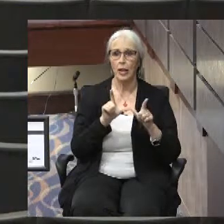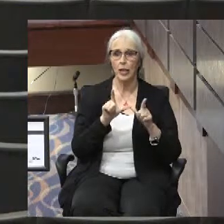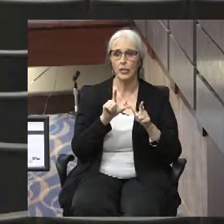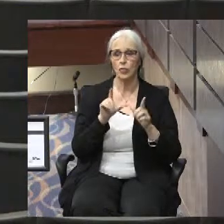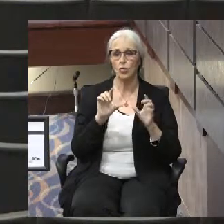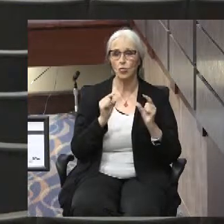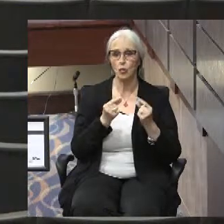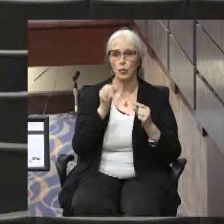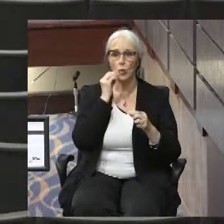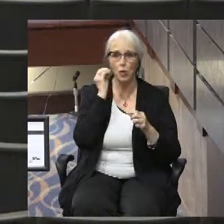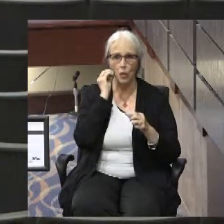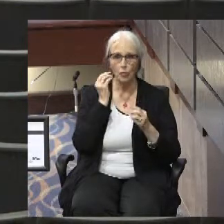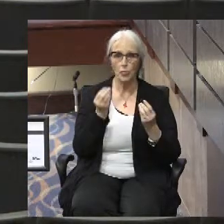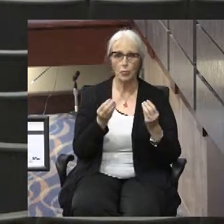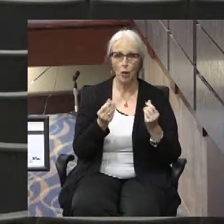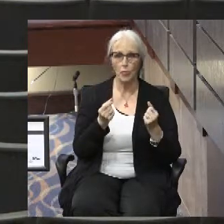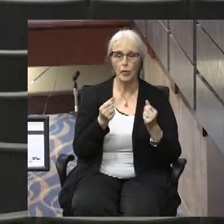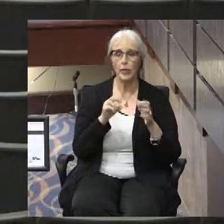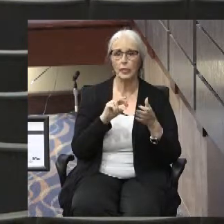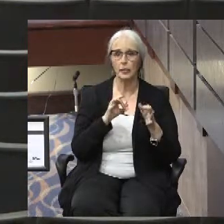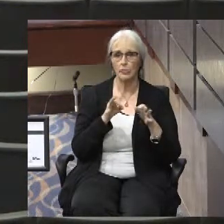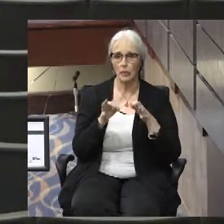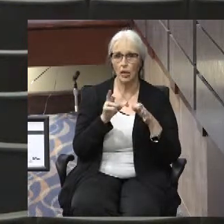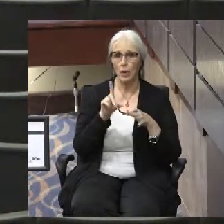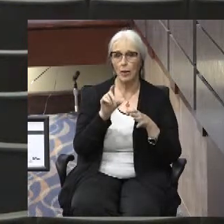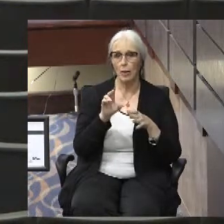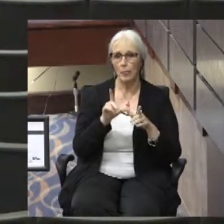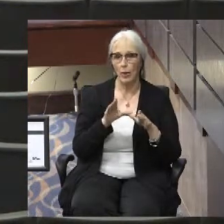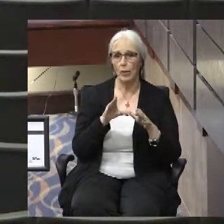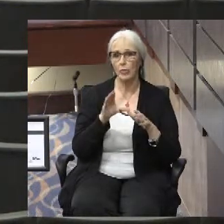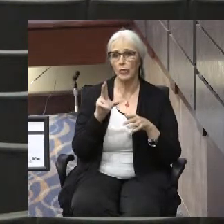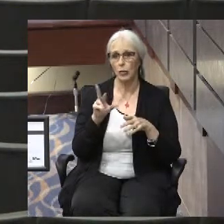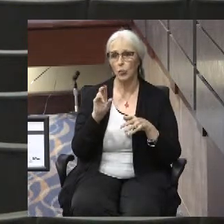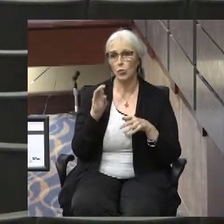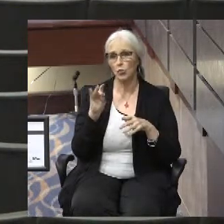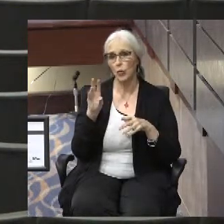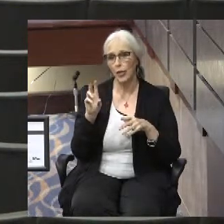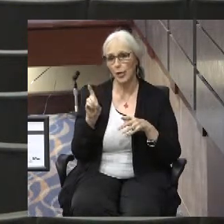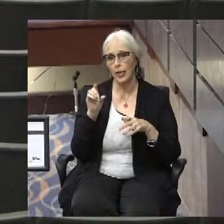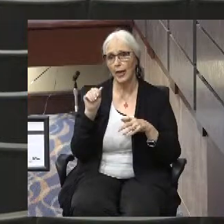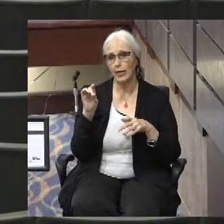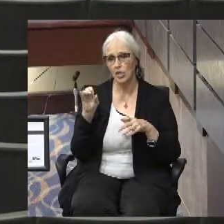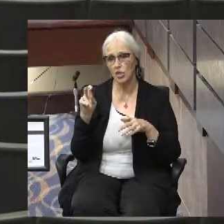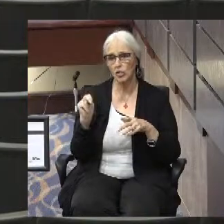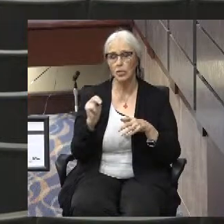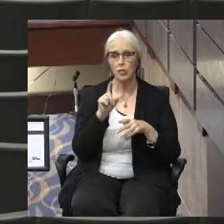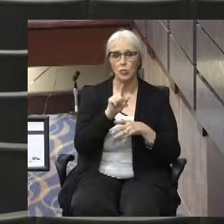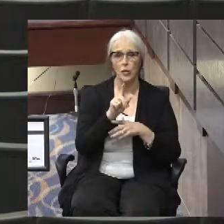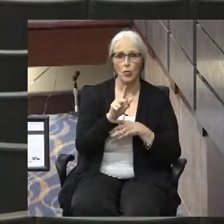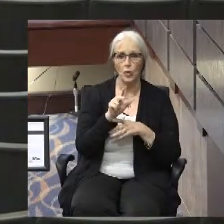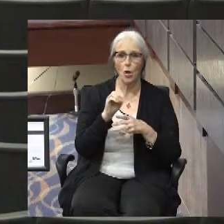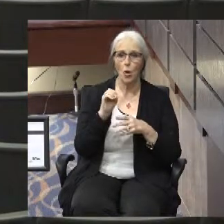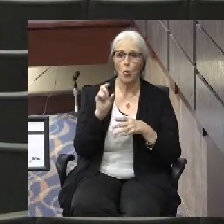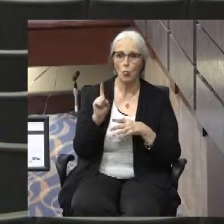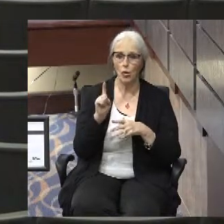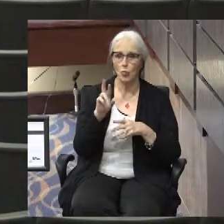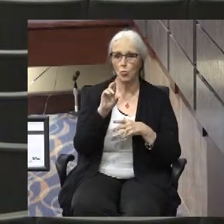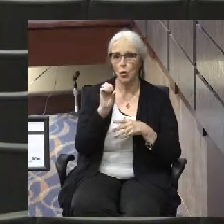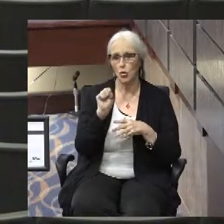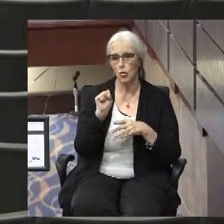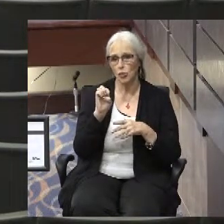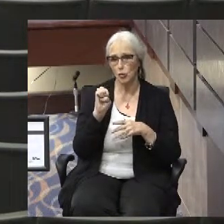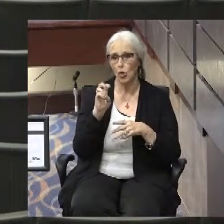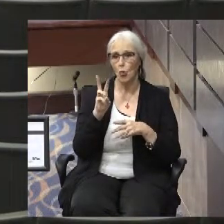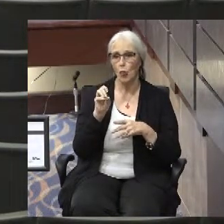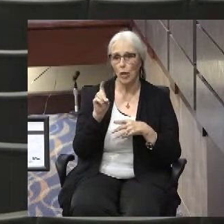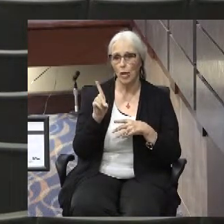zoning district on property described as Lot 3, Block A, the Rosewood Edition, known as 2301 Rosewood Drive. By